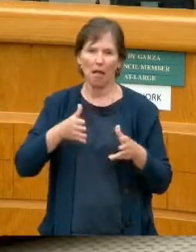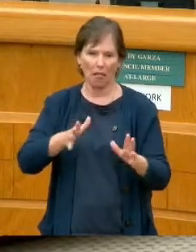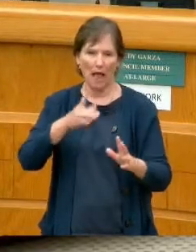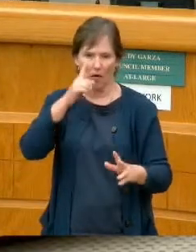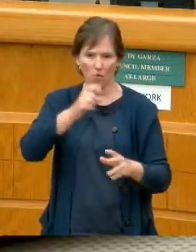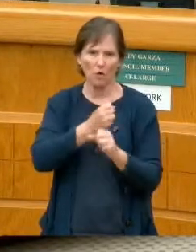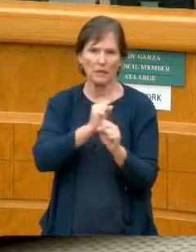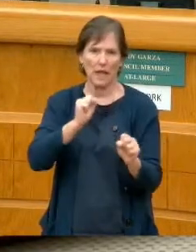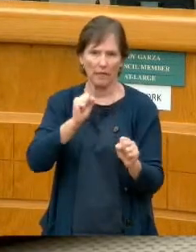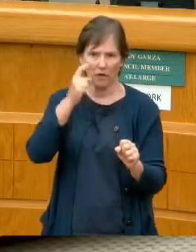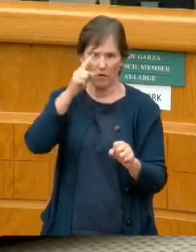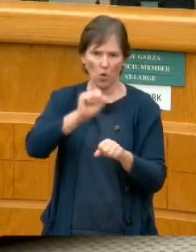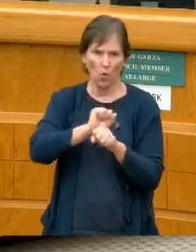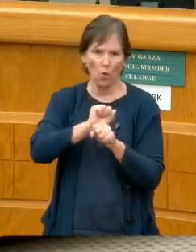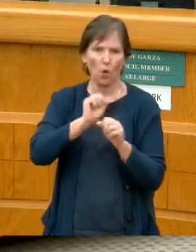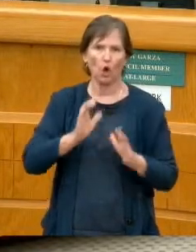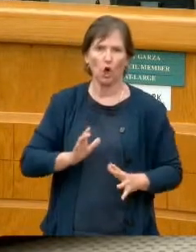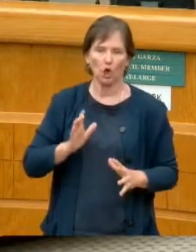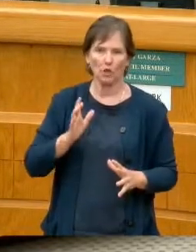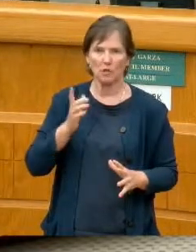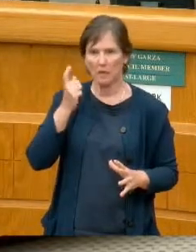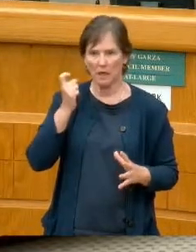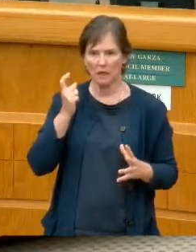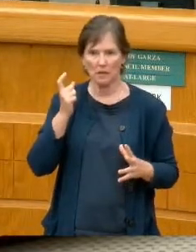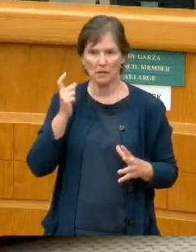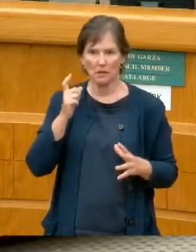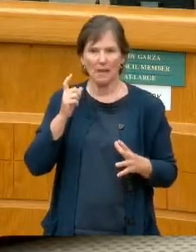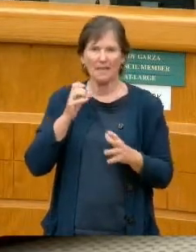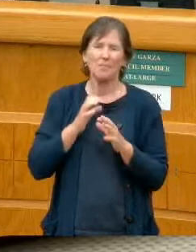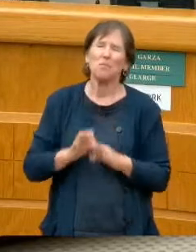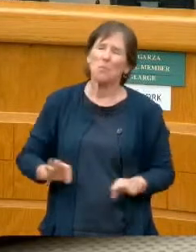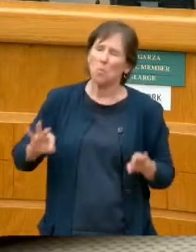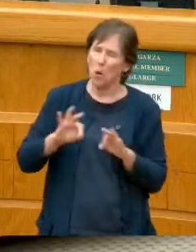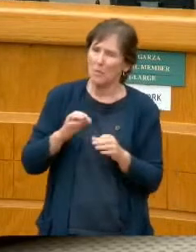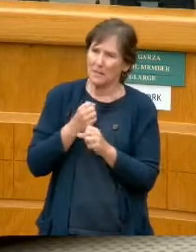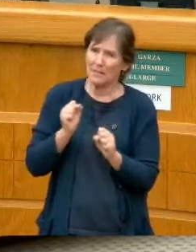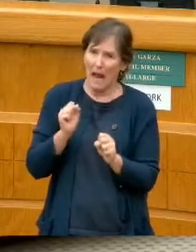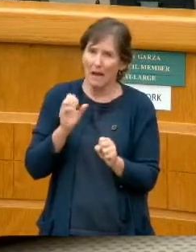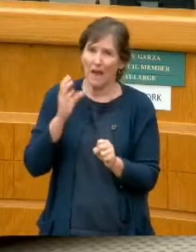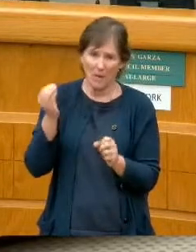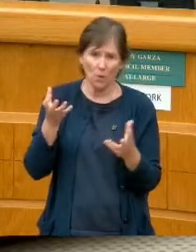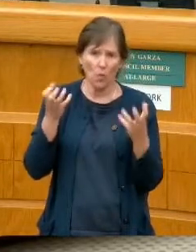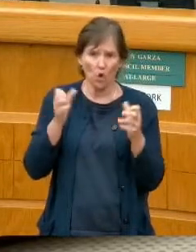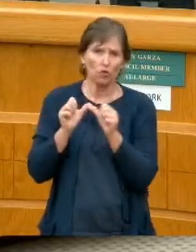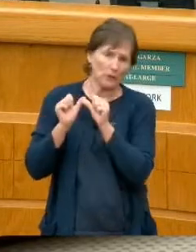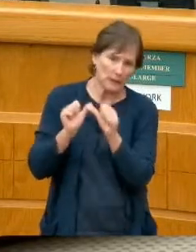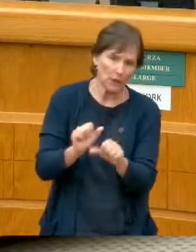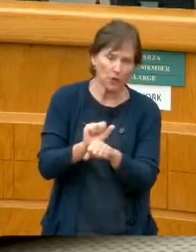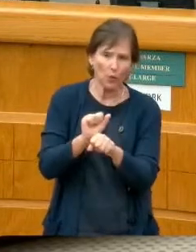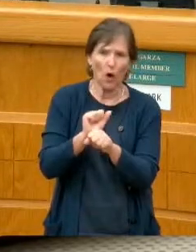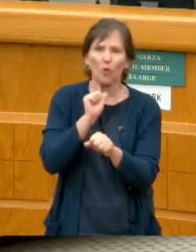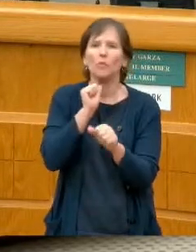we get that work done, we can reopen as soon as possible. So, switching to